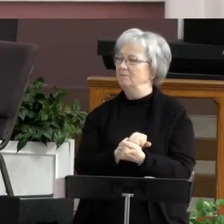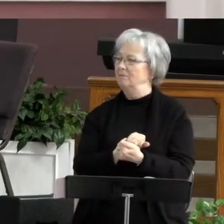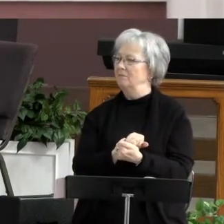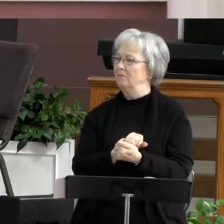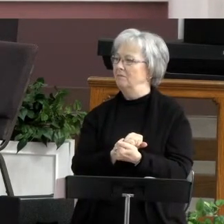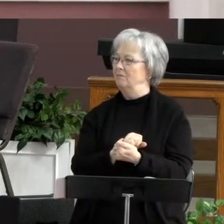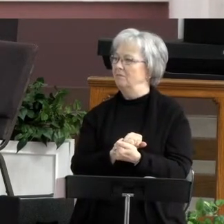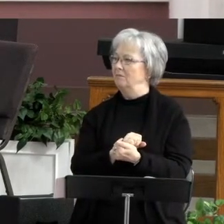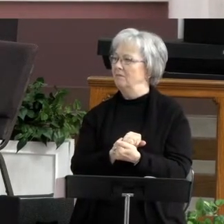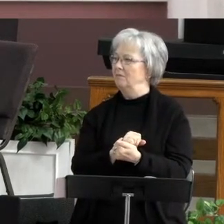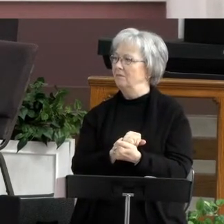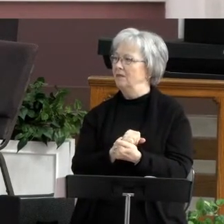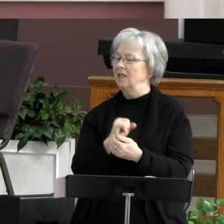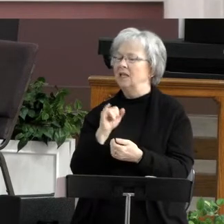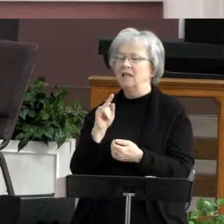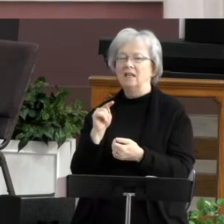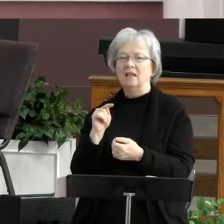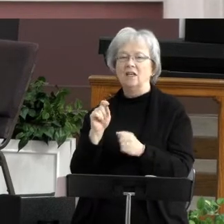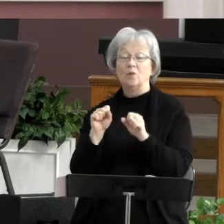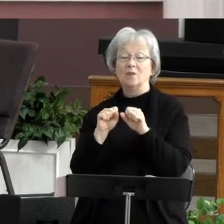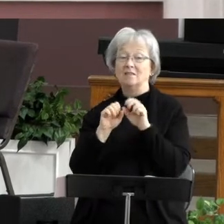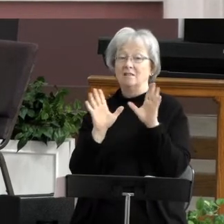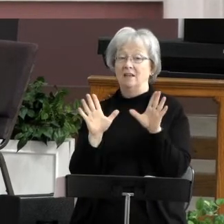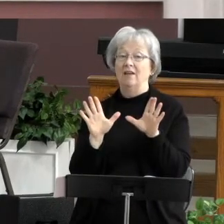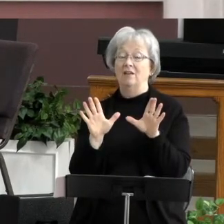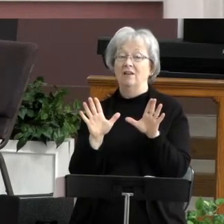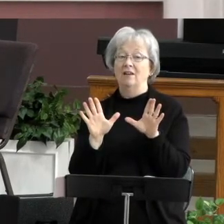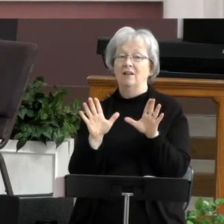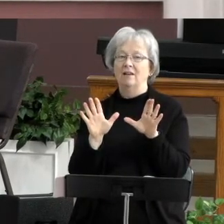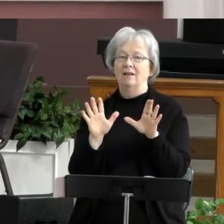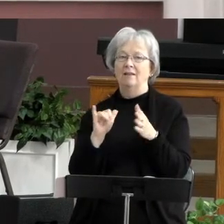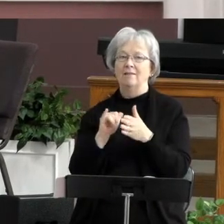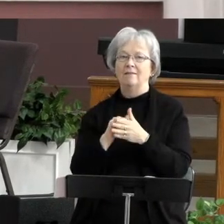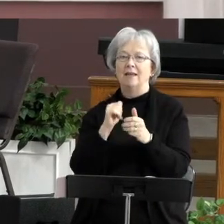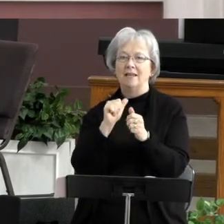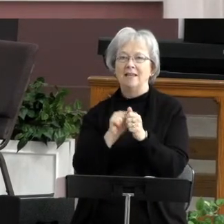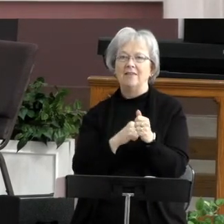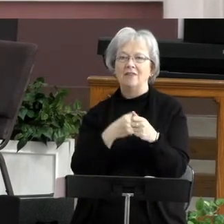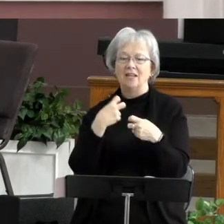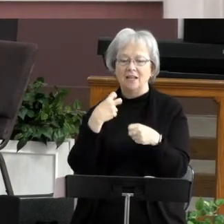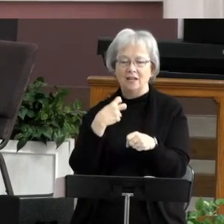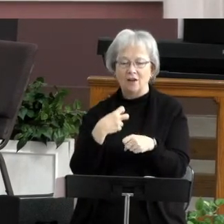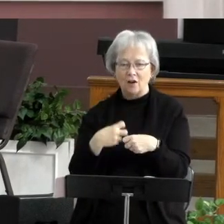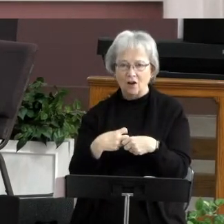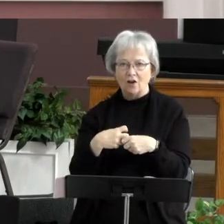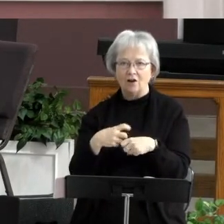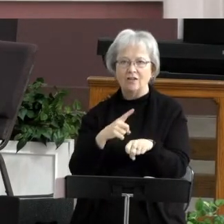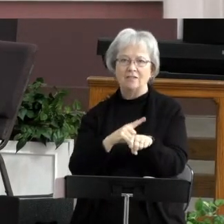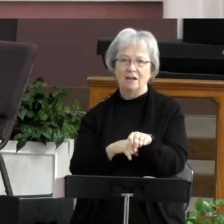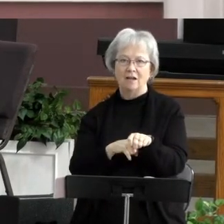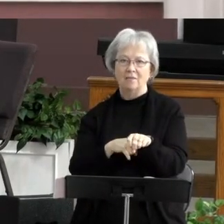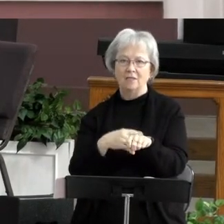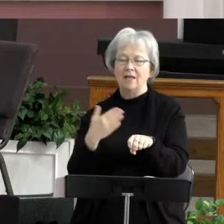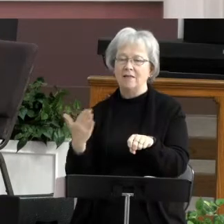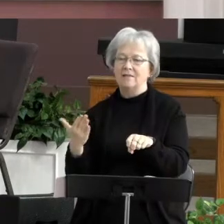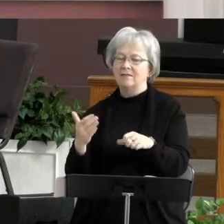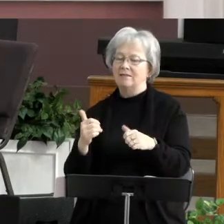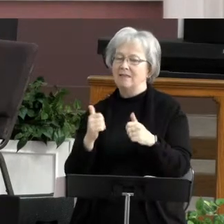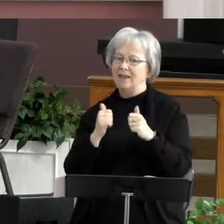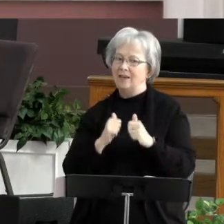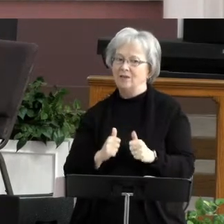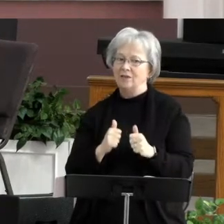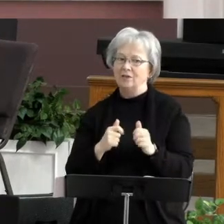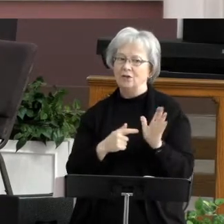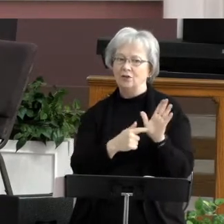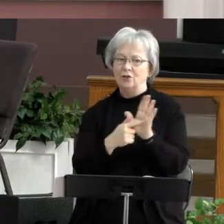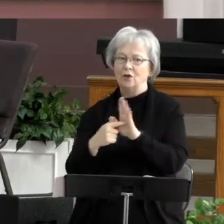It was clear, even in the midst of difficult times, they were able to show great joy and